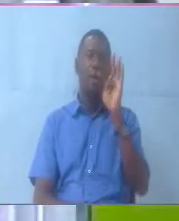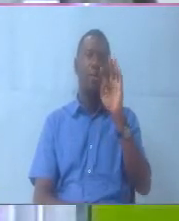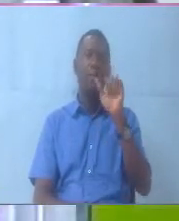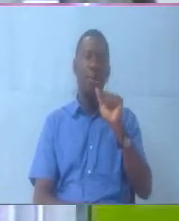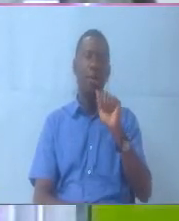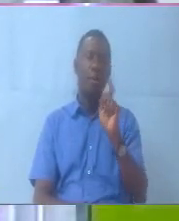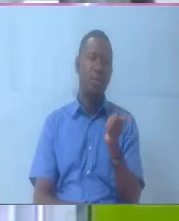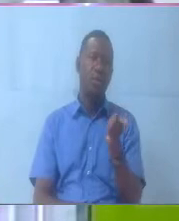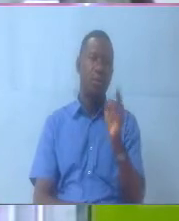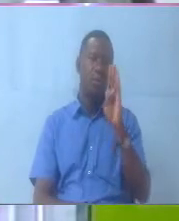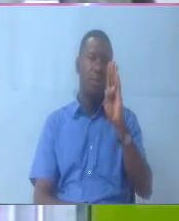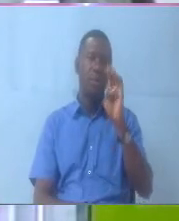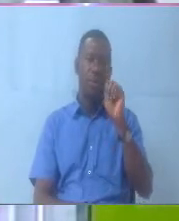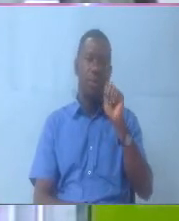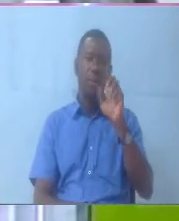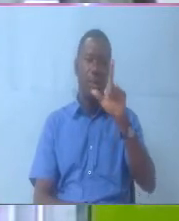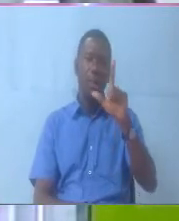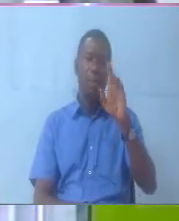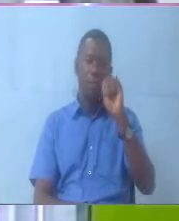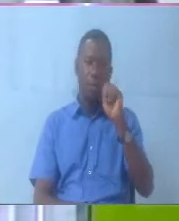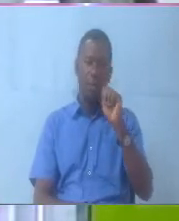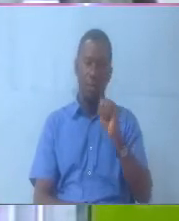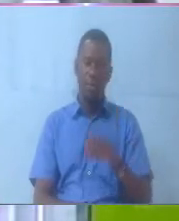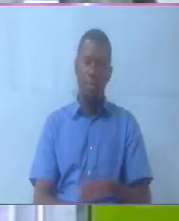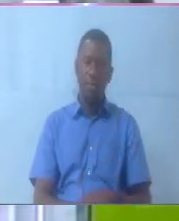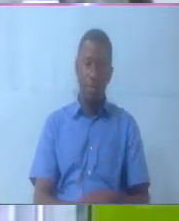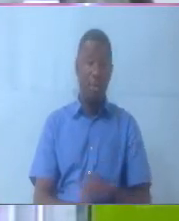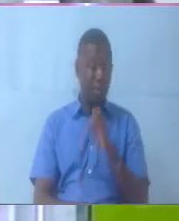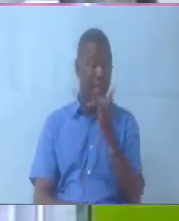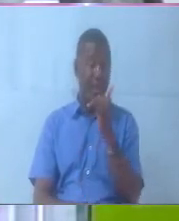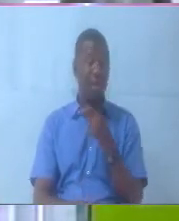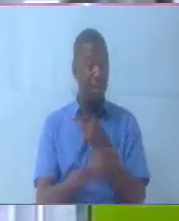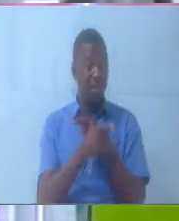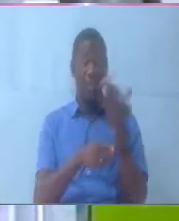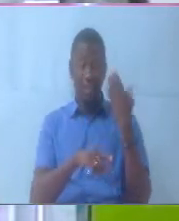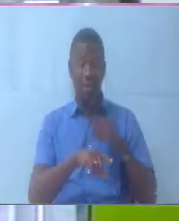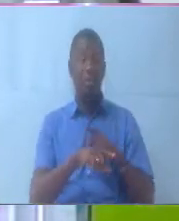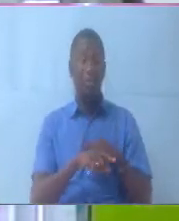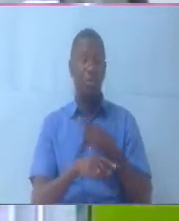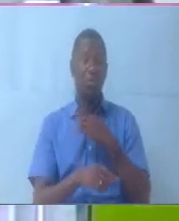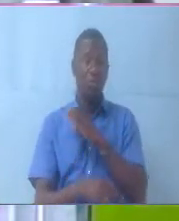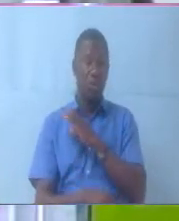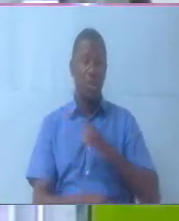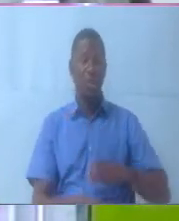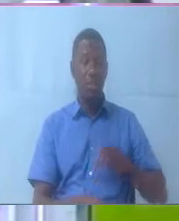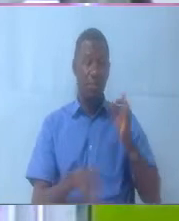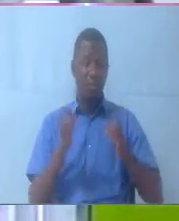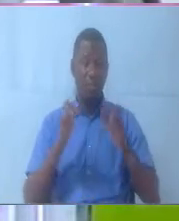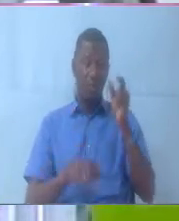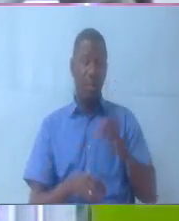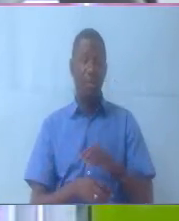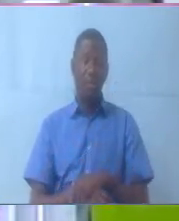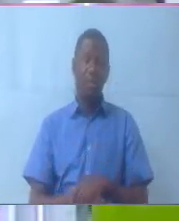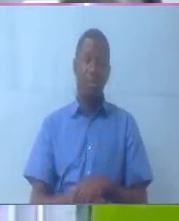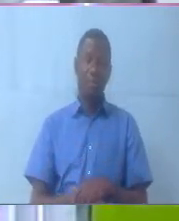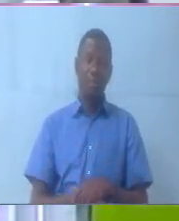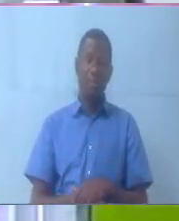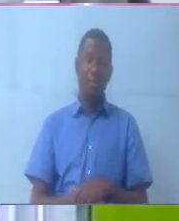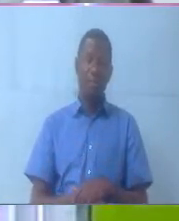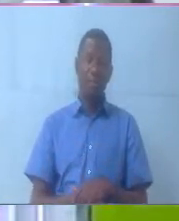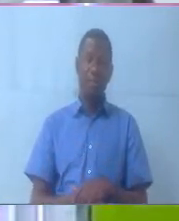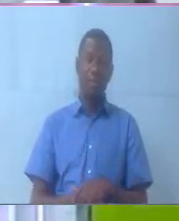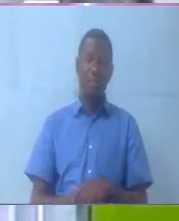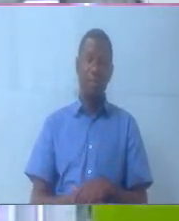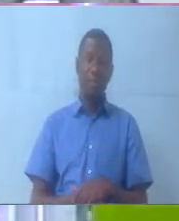Did he offer anything to strengthen the principles that you espoused in